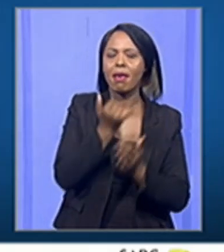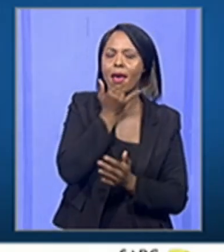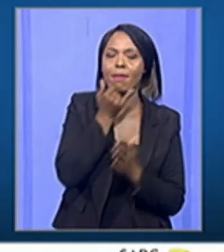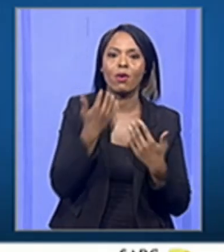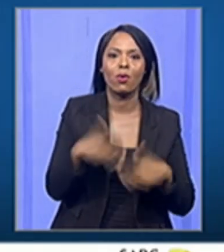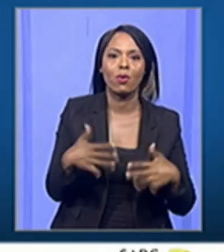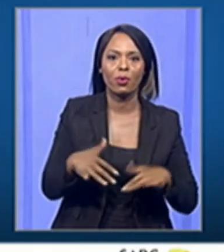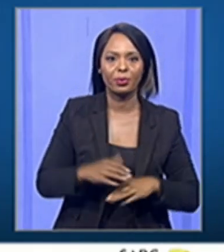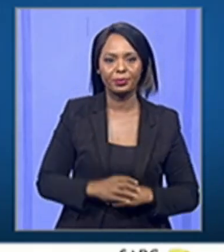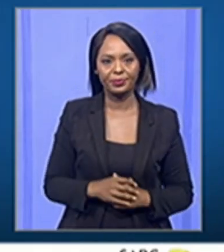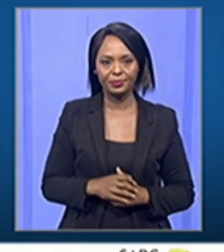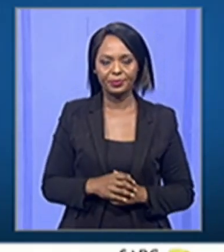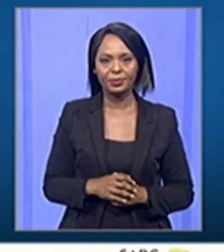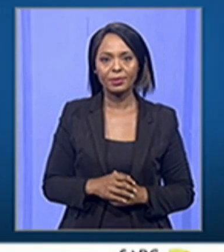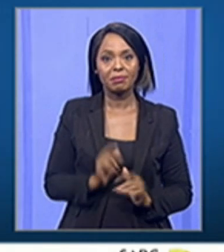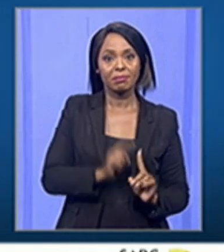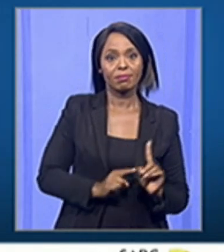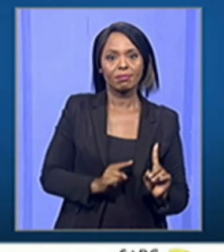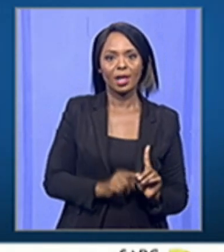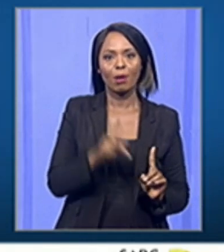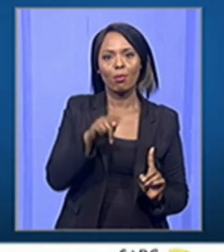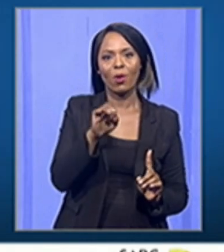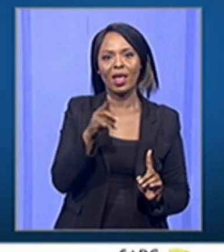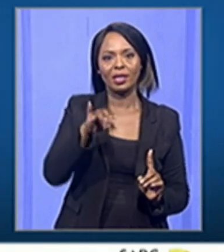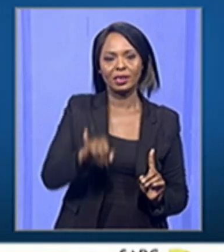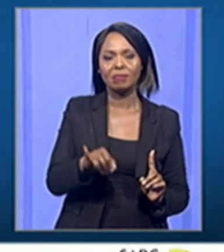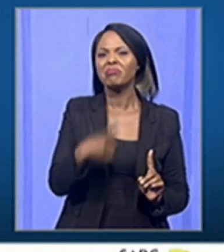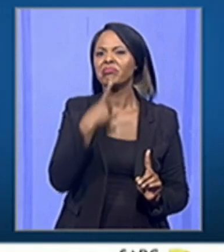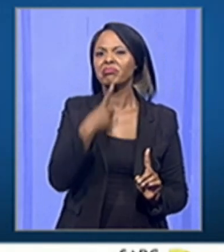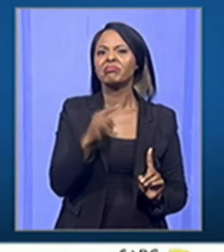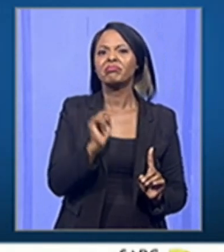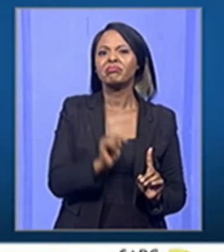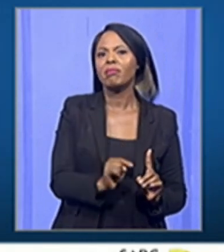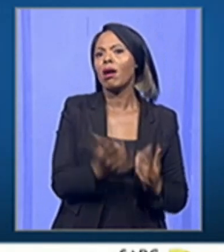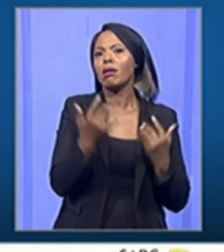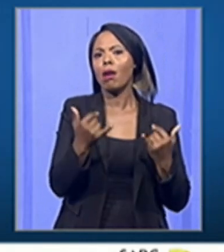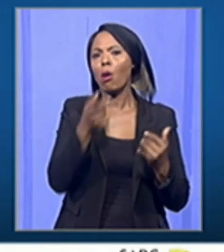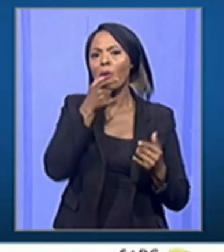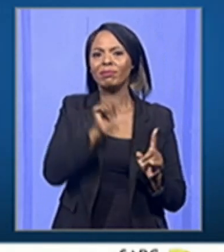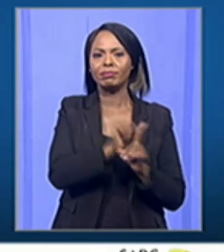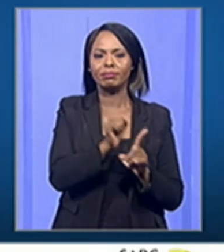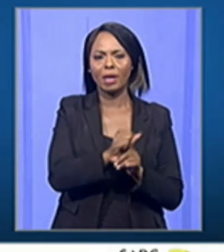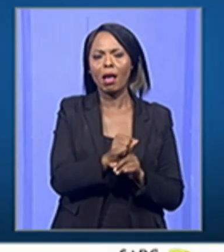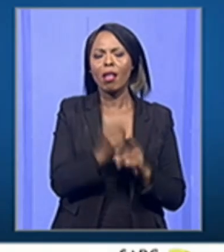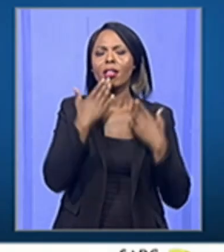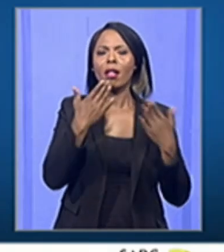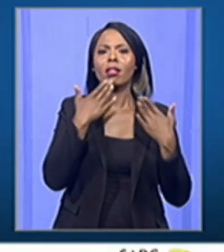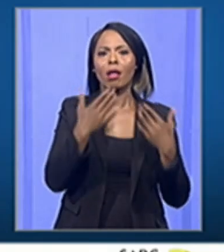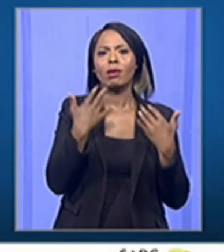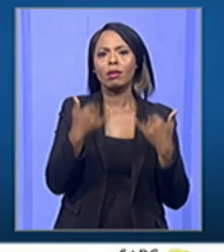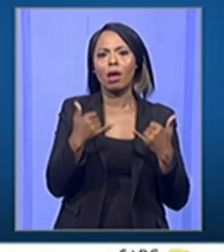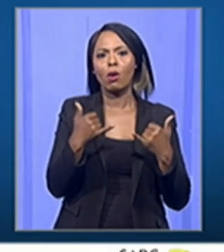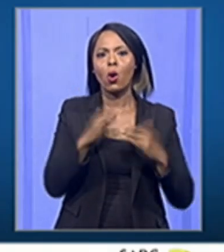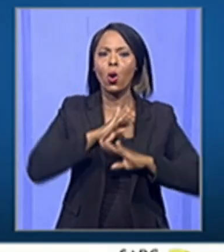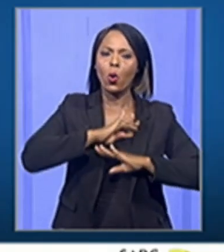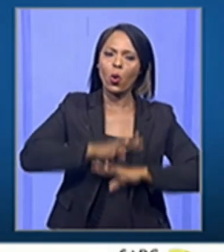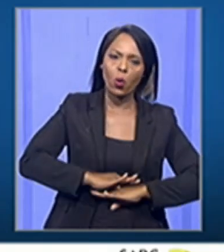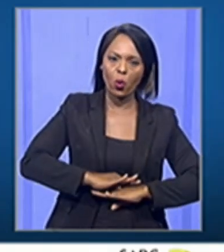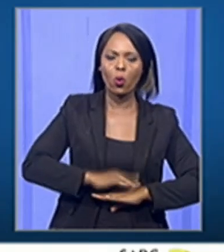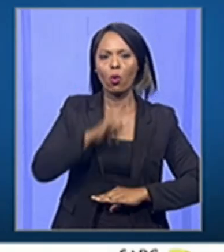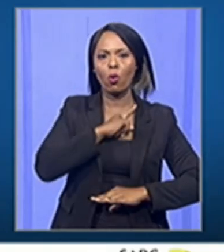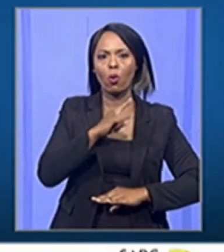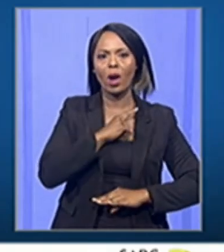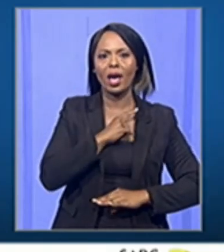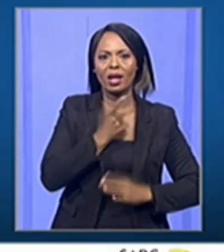ithabela. Margaret Poledi Ramasala yena o re re leboga gore bašomi ba filwe kgetho ya go ngwatha